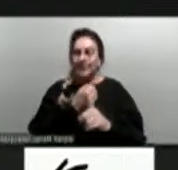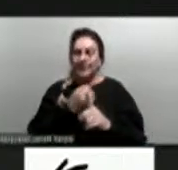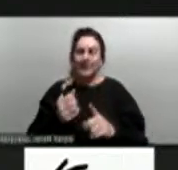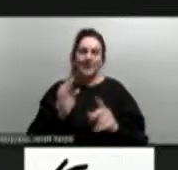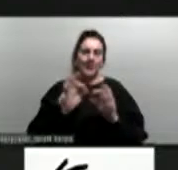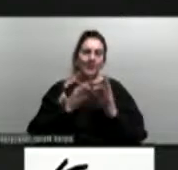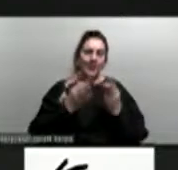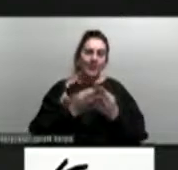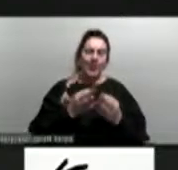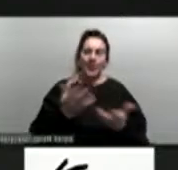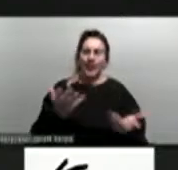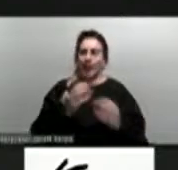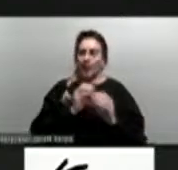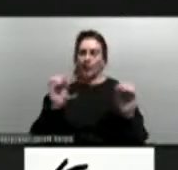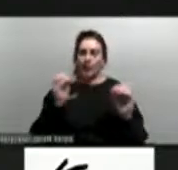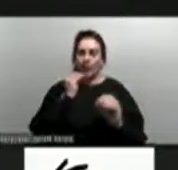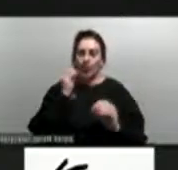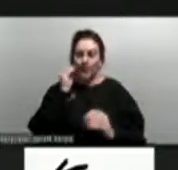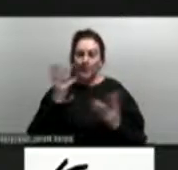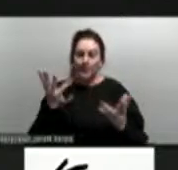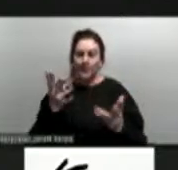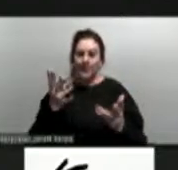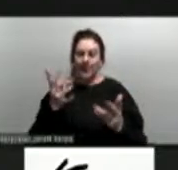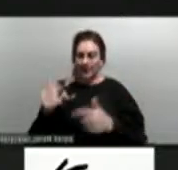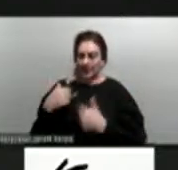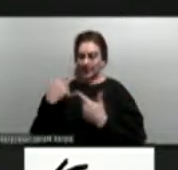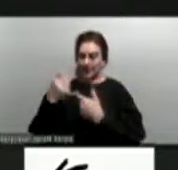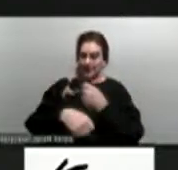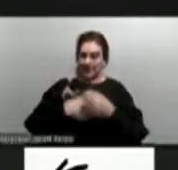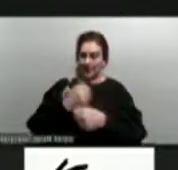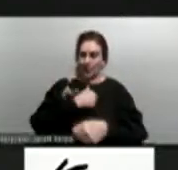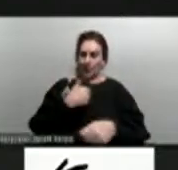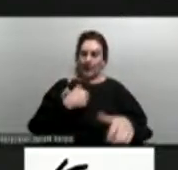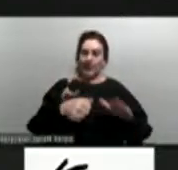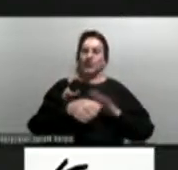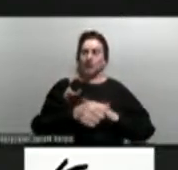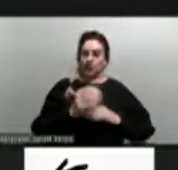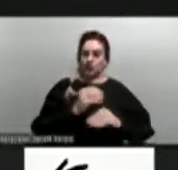and homelessness. This past year, we sheltered a record